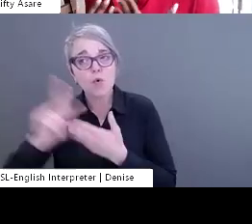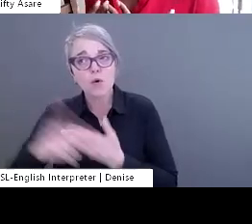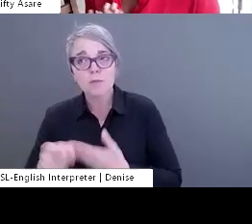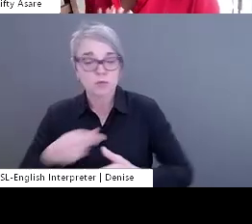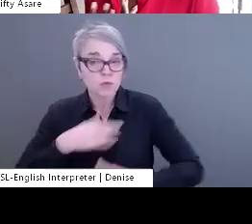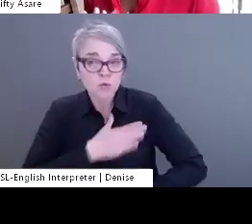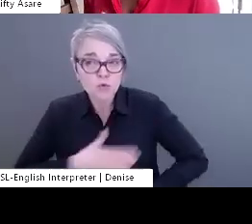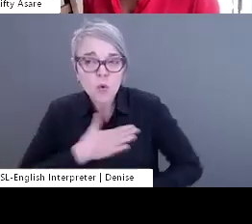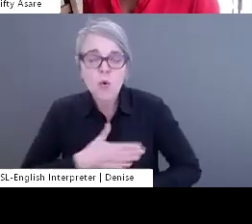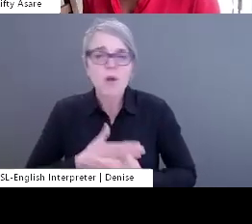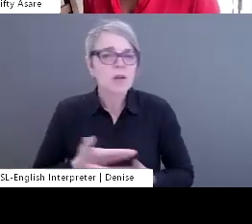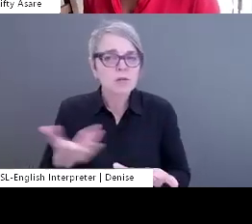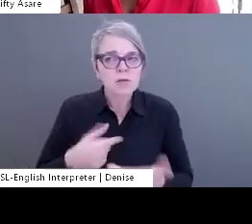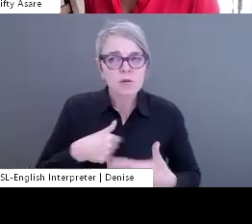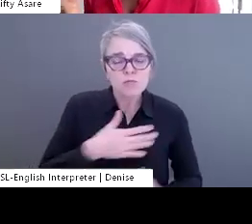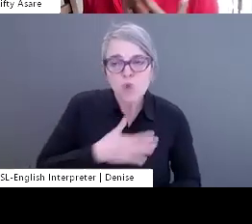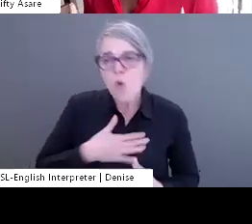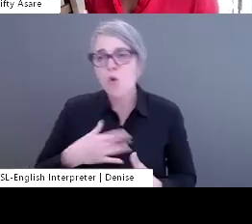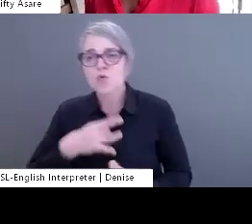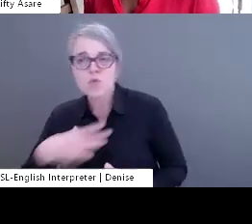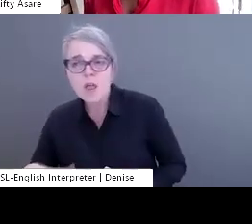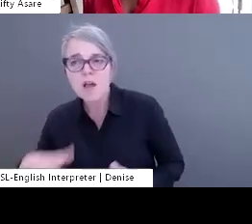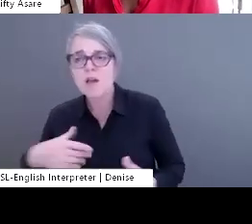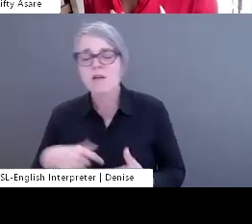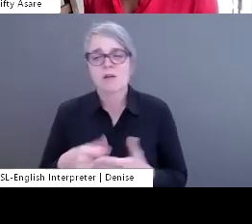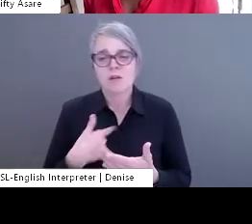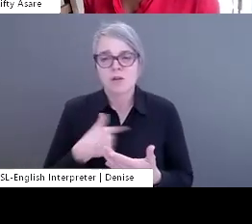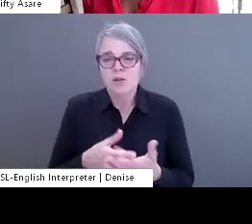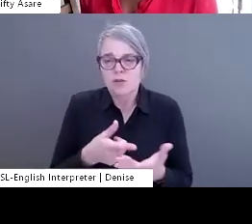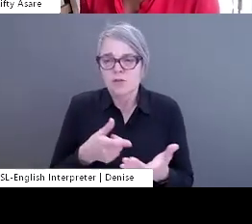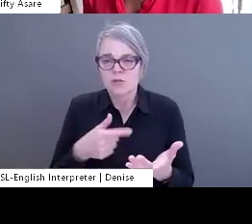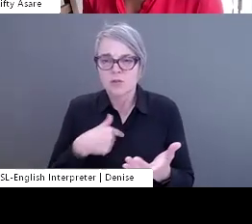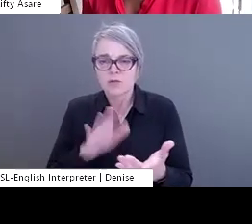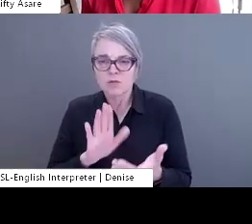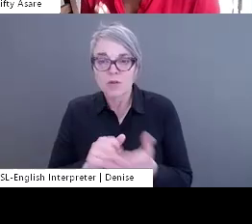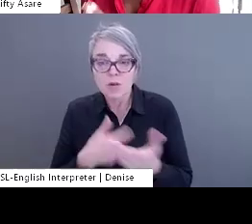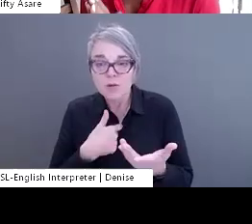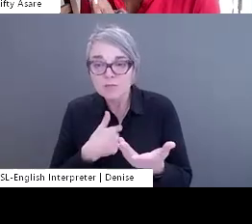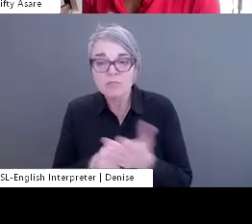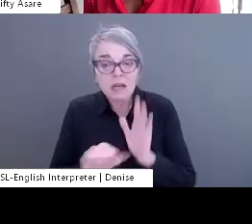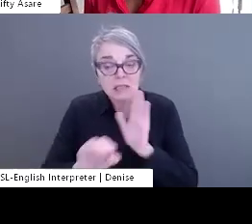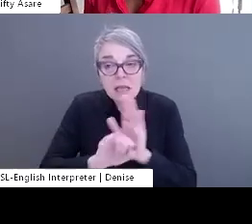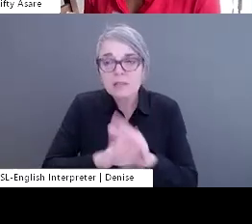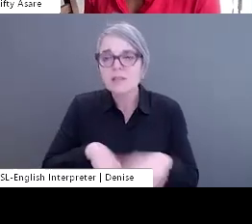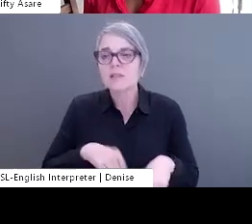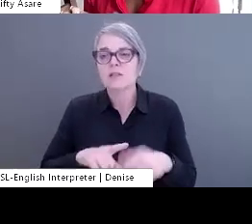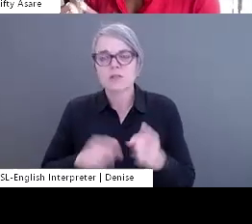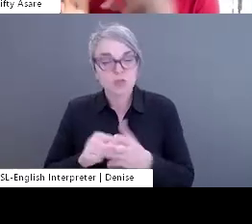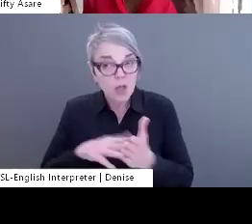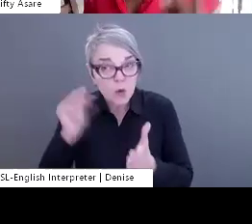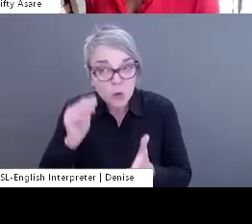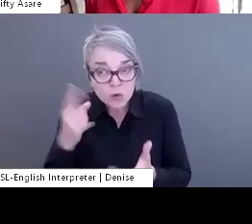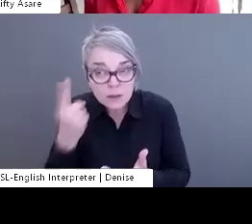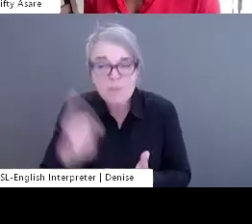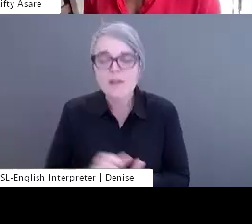it address their identity or in different ways? Did they learn anything? And what do they hope for when